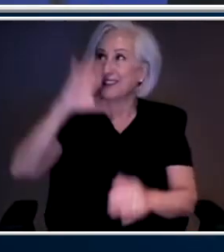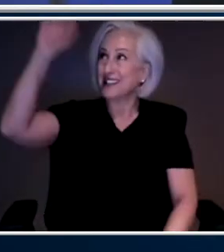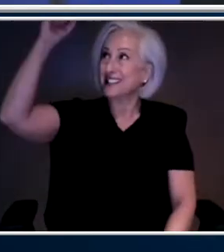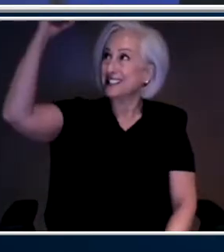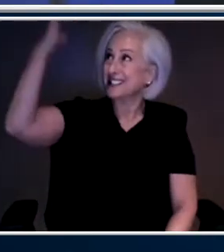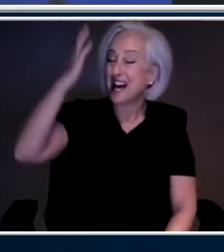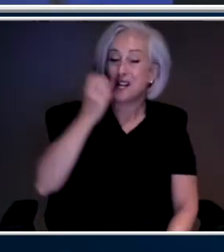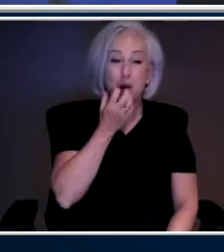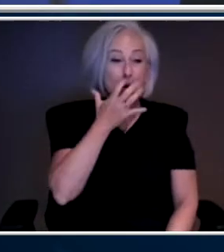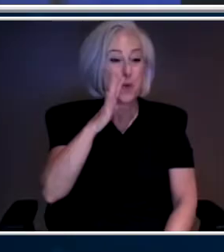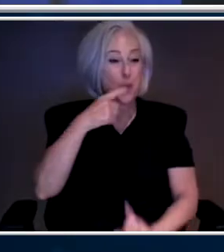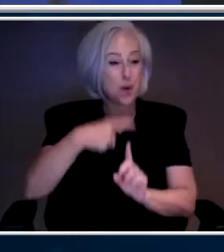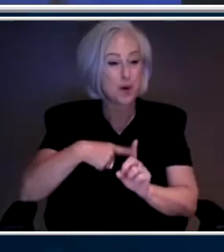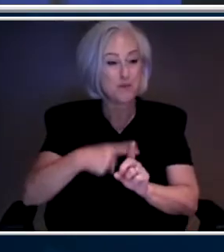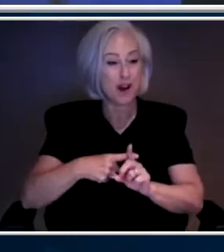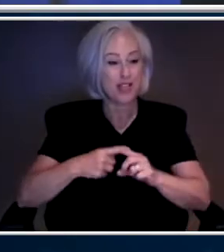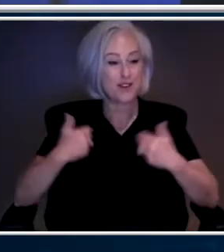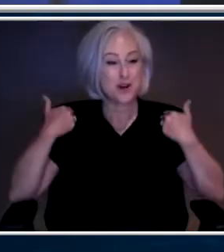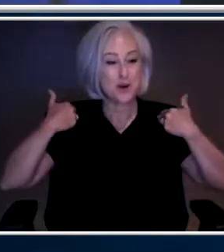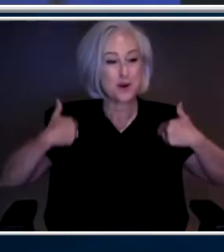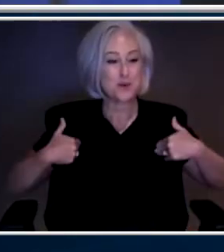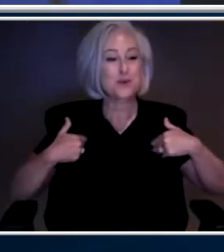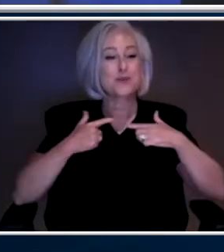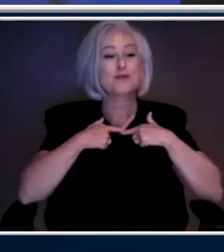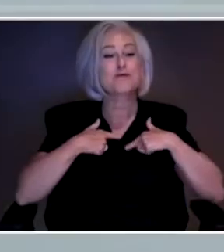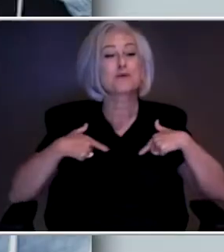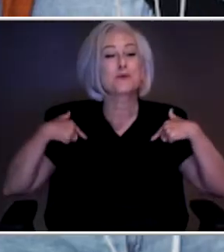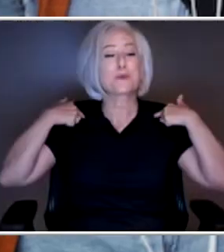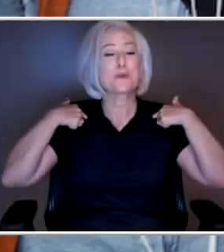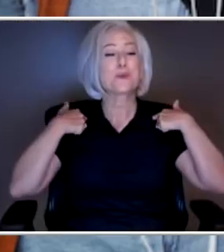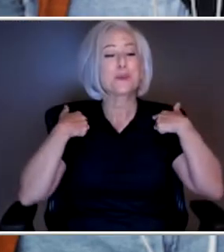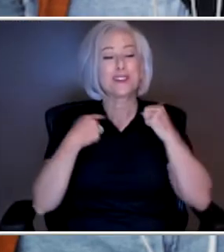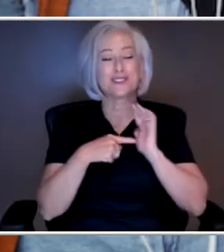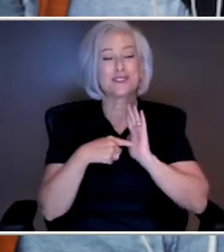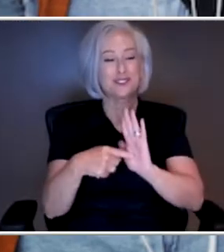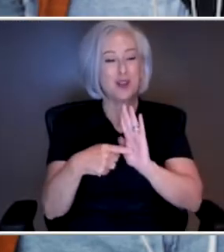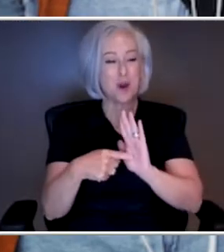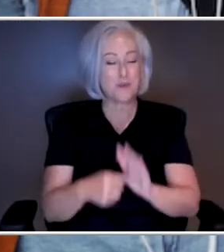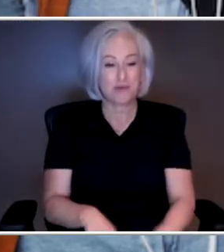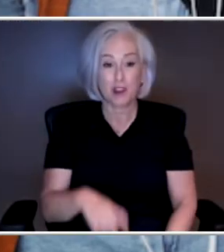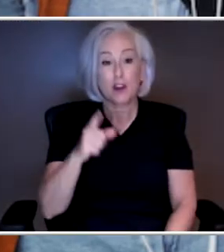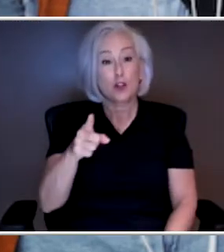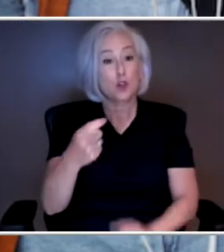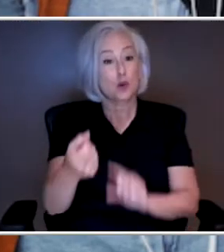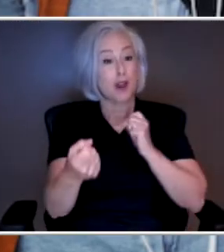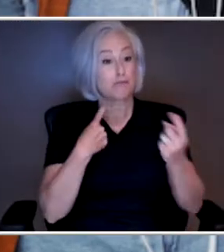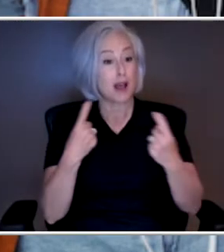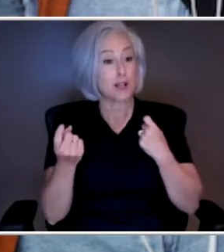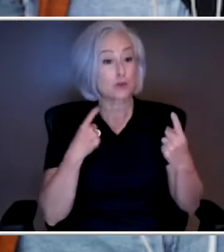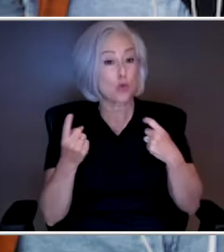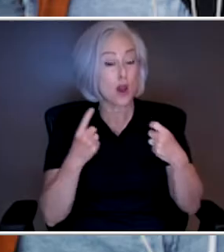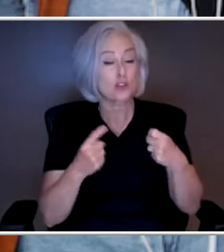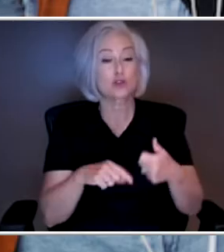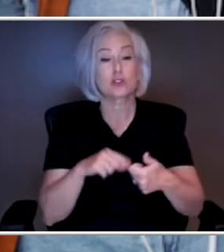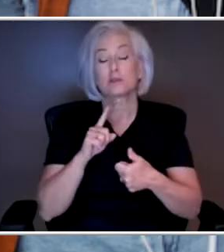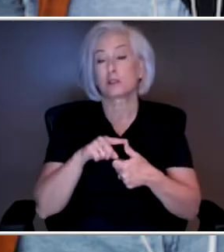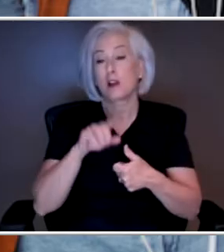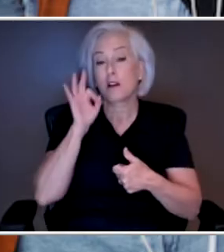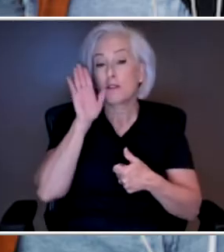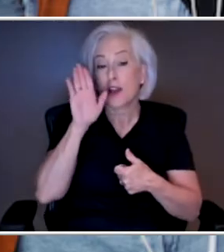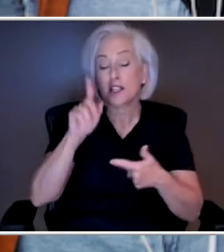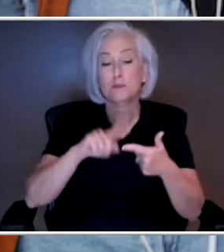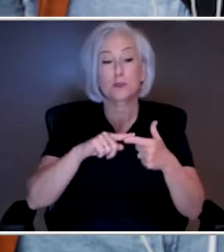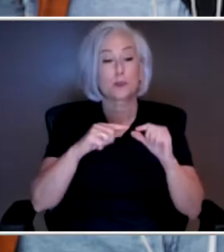yeah, I get you. You're looking great. So be sure to ask your questions. Use the chat on YouTube or Facebook. We're on the X platform. You can email the Medical